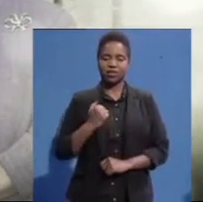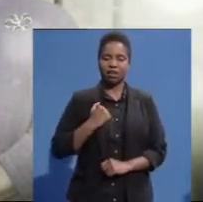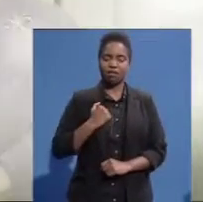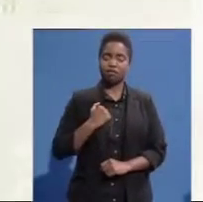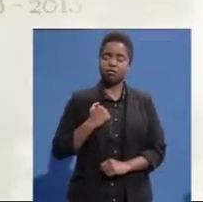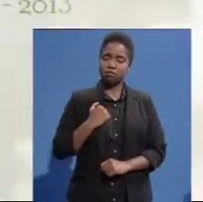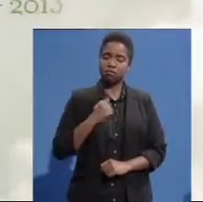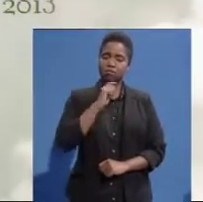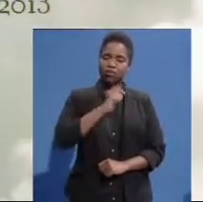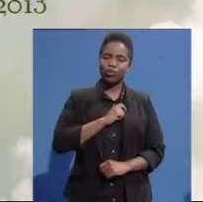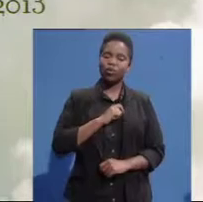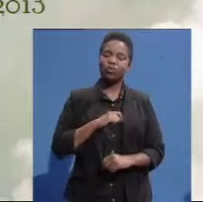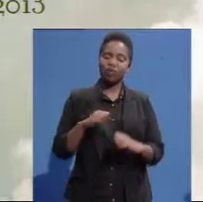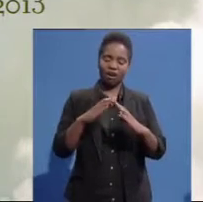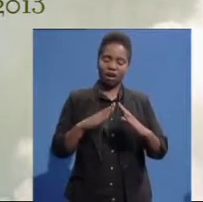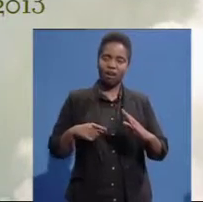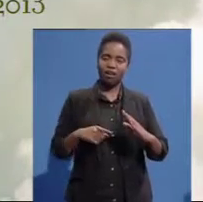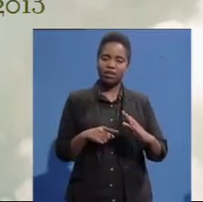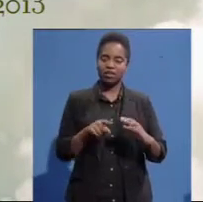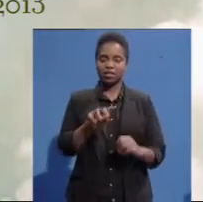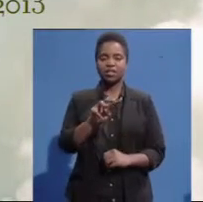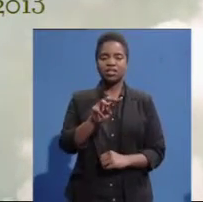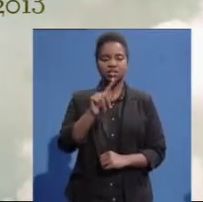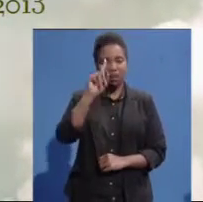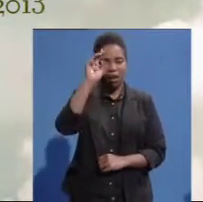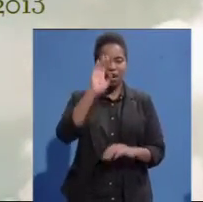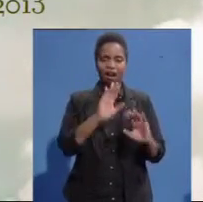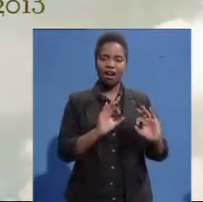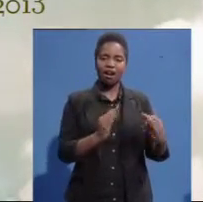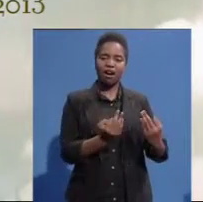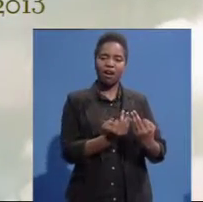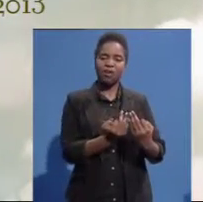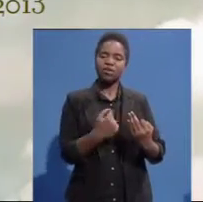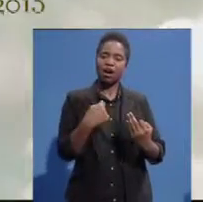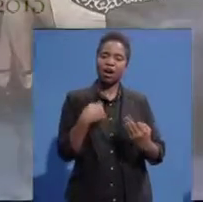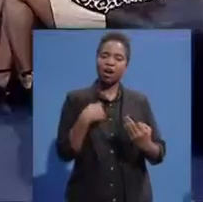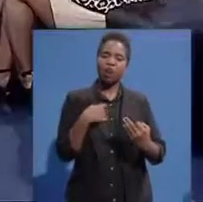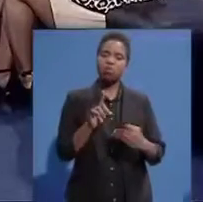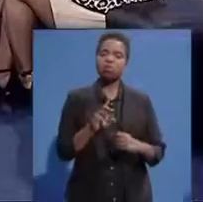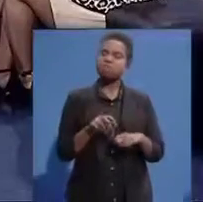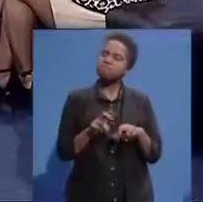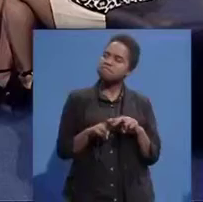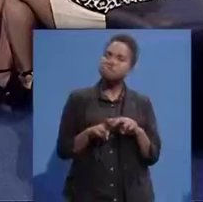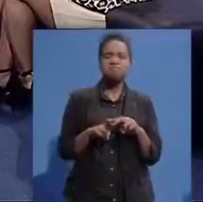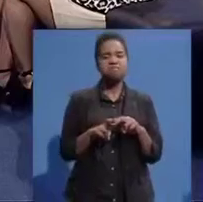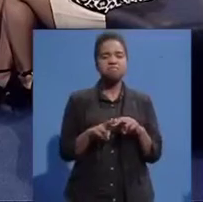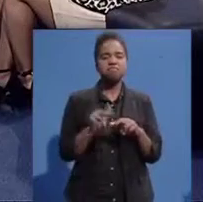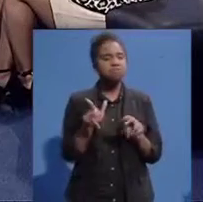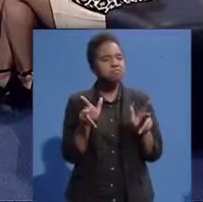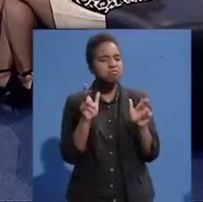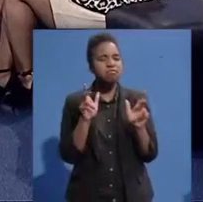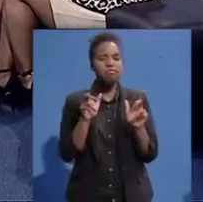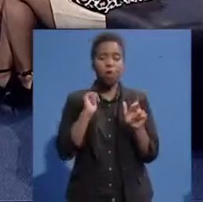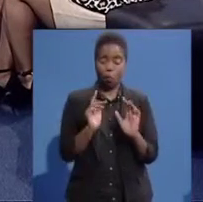did just that. And frequently Madiba spoke of how he had sat in the court,